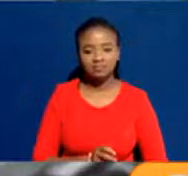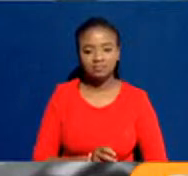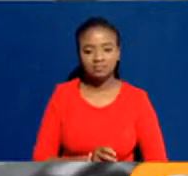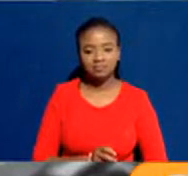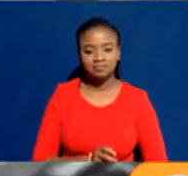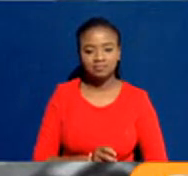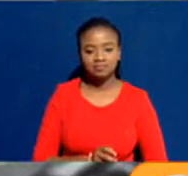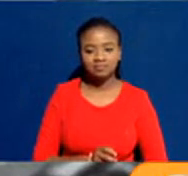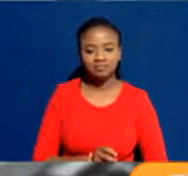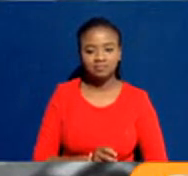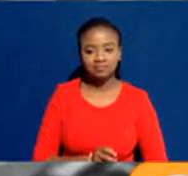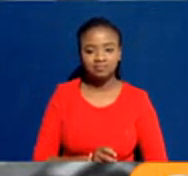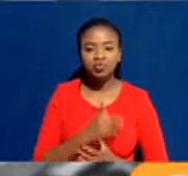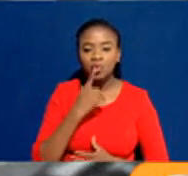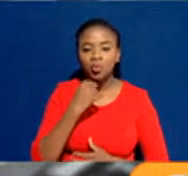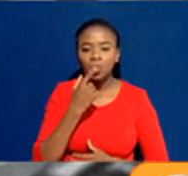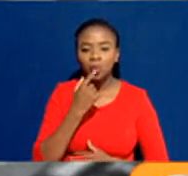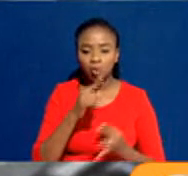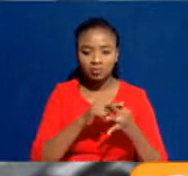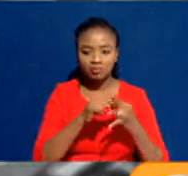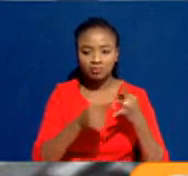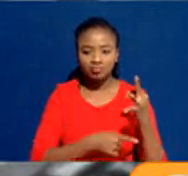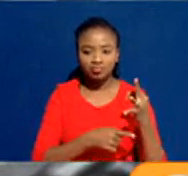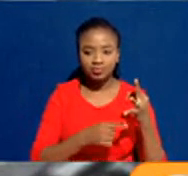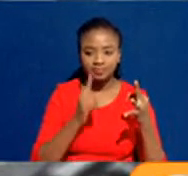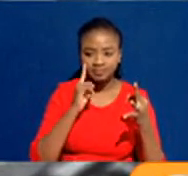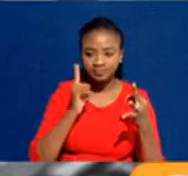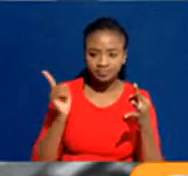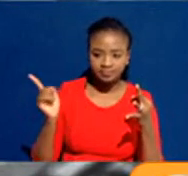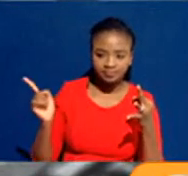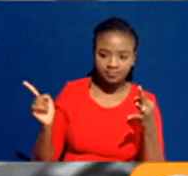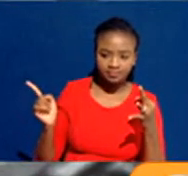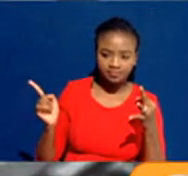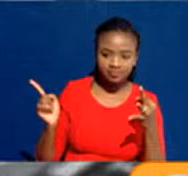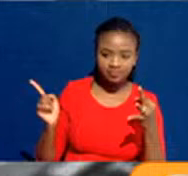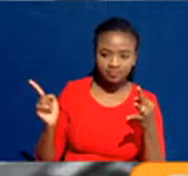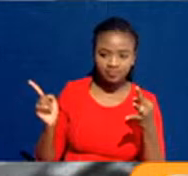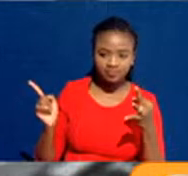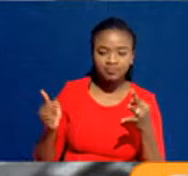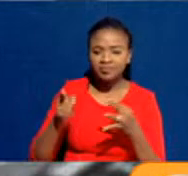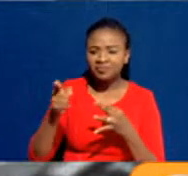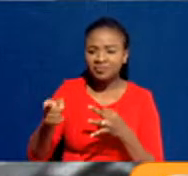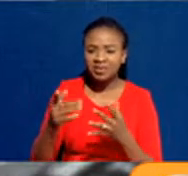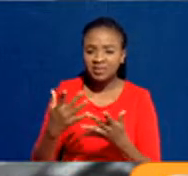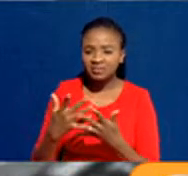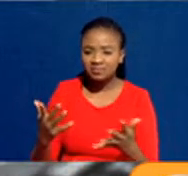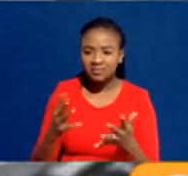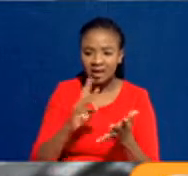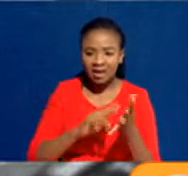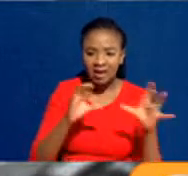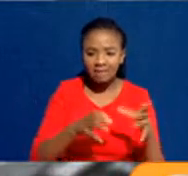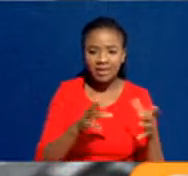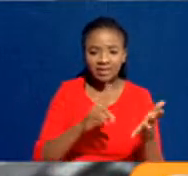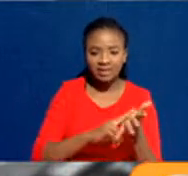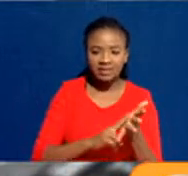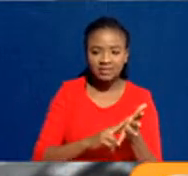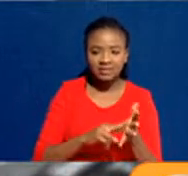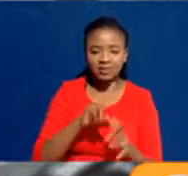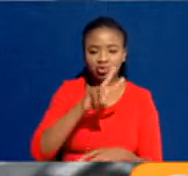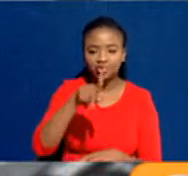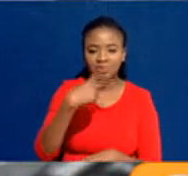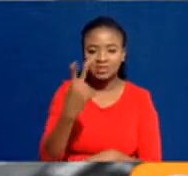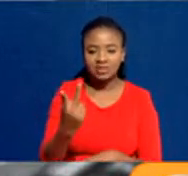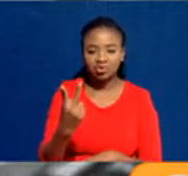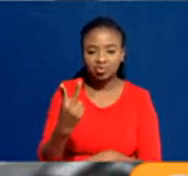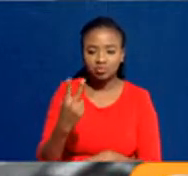The directors of Lariak Properties, which was registered in 2002 at Samuel Chepkwony,